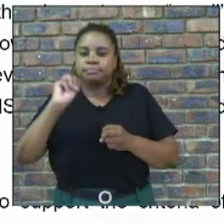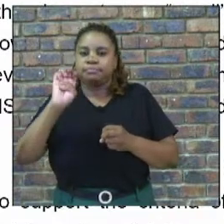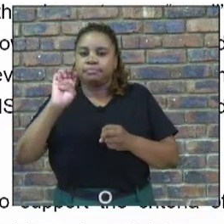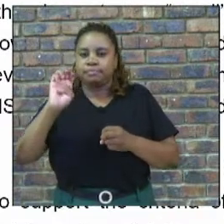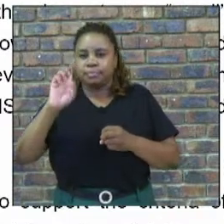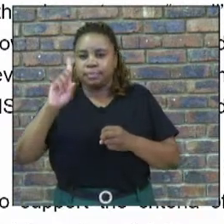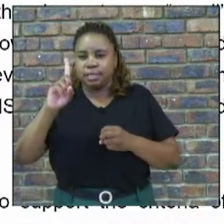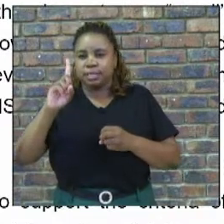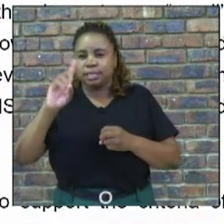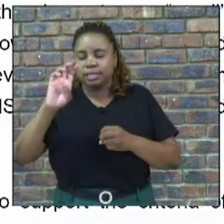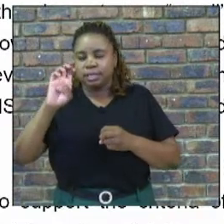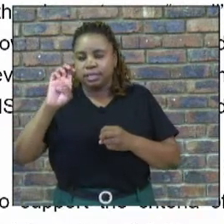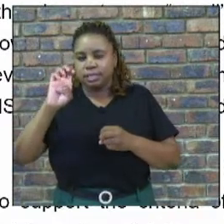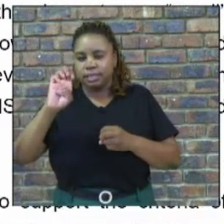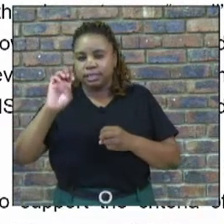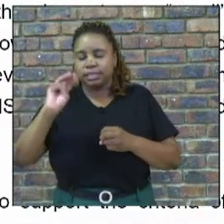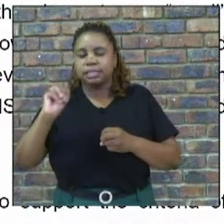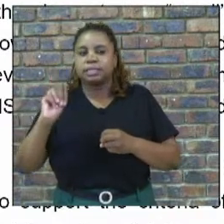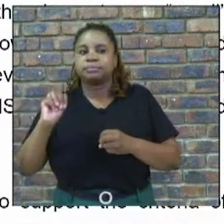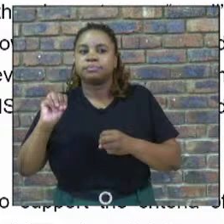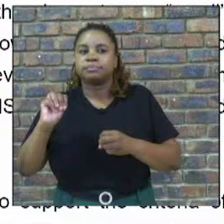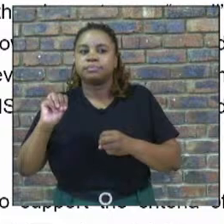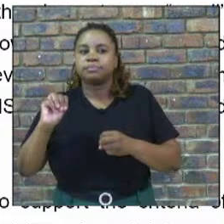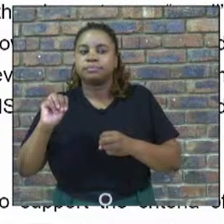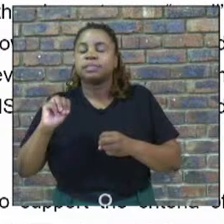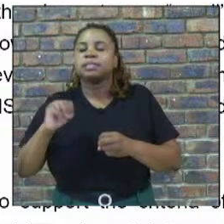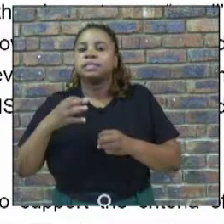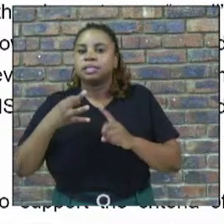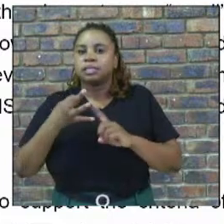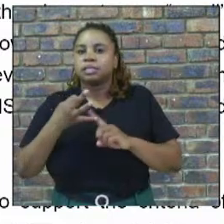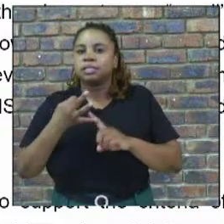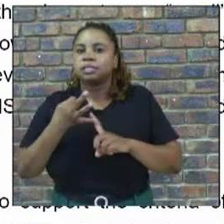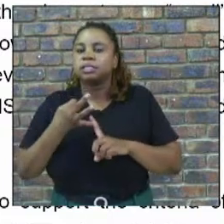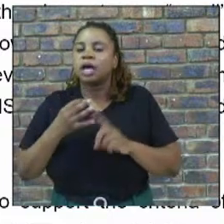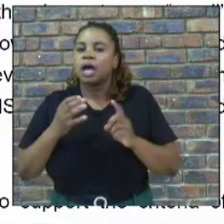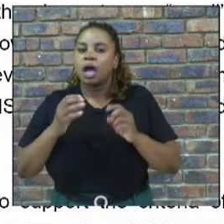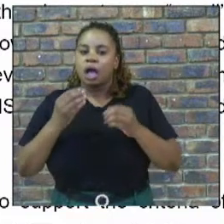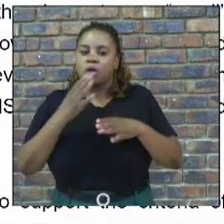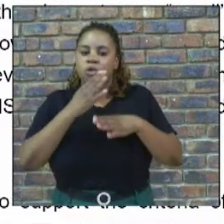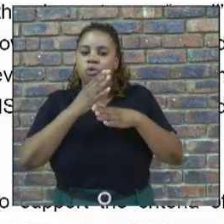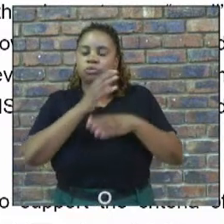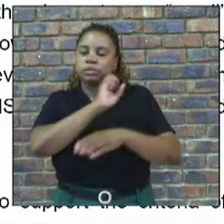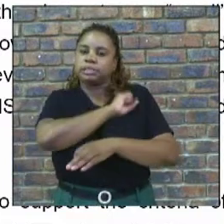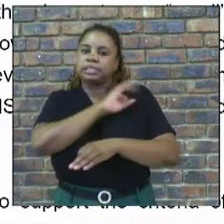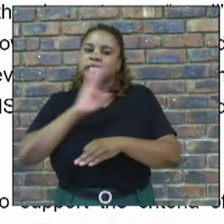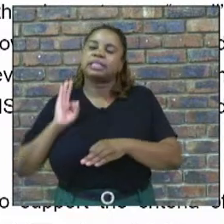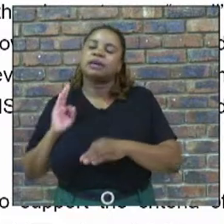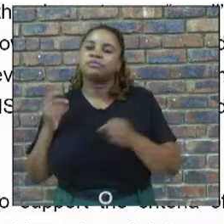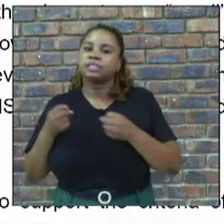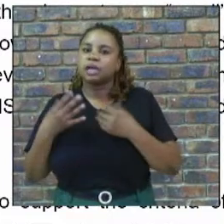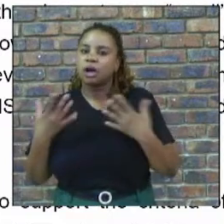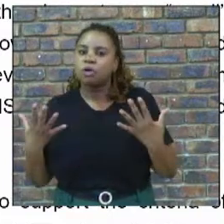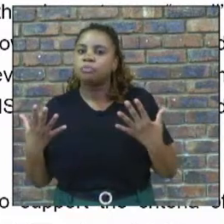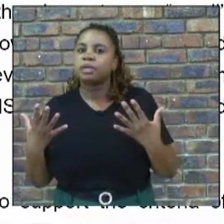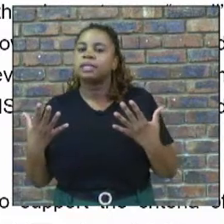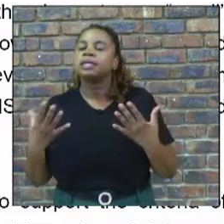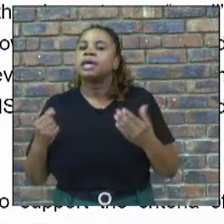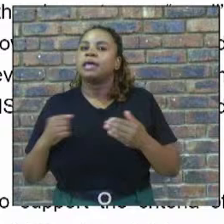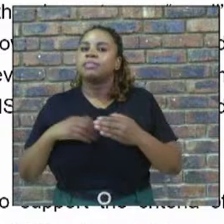criteria, number of employees, total turnover, and the total gross asset